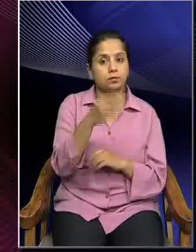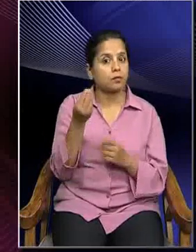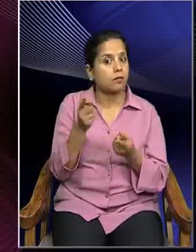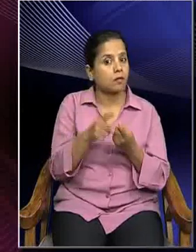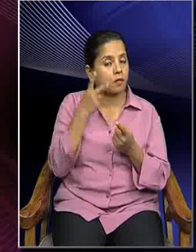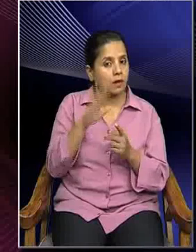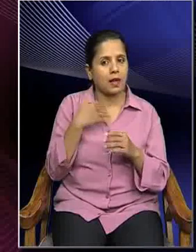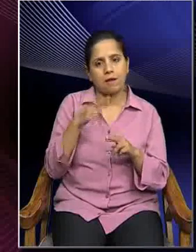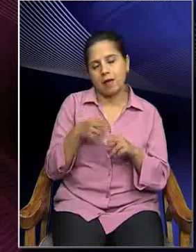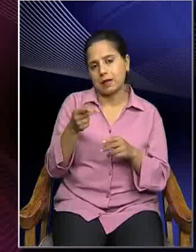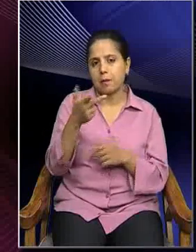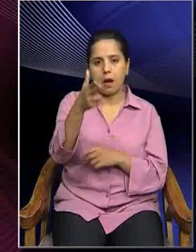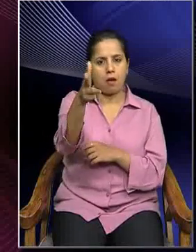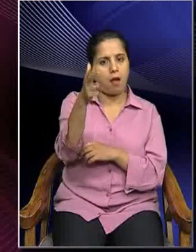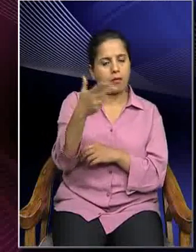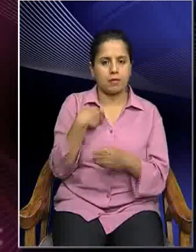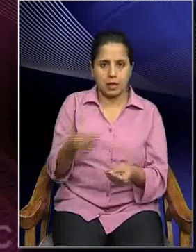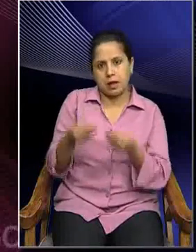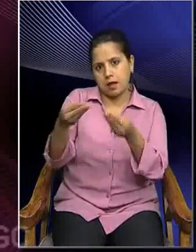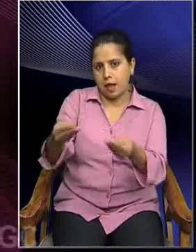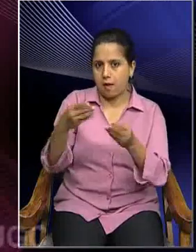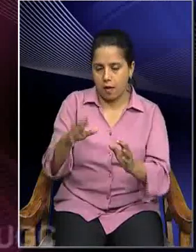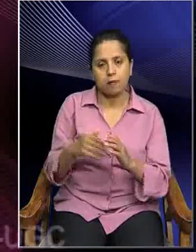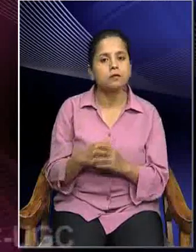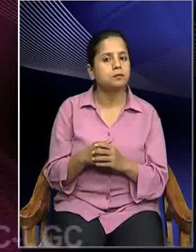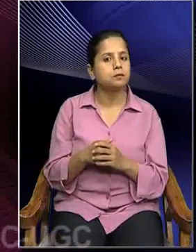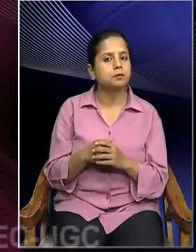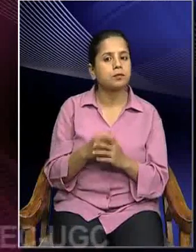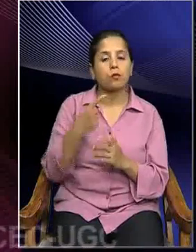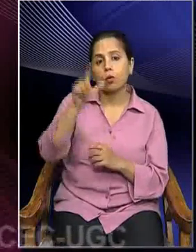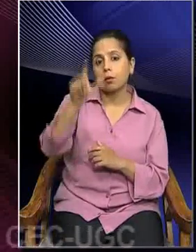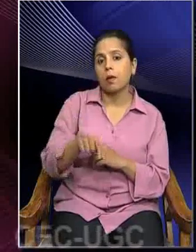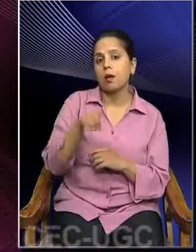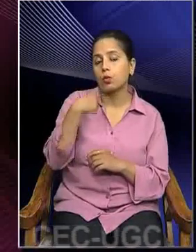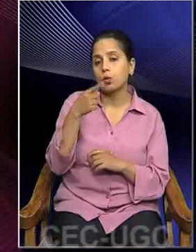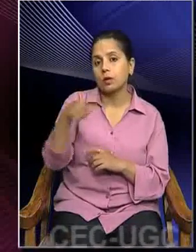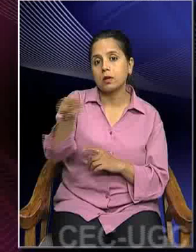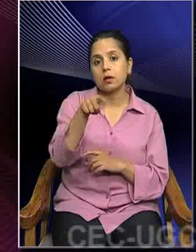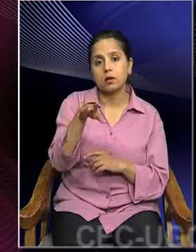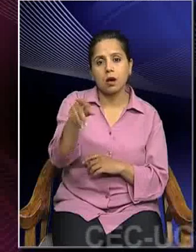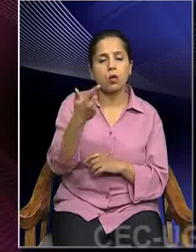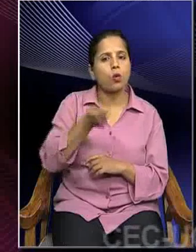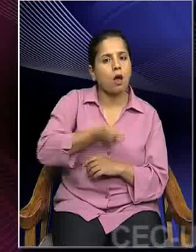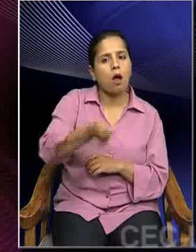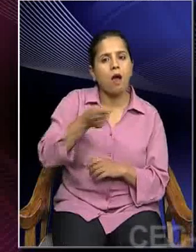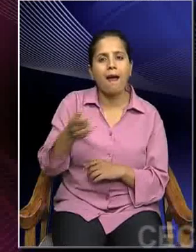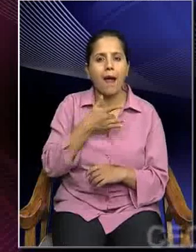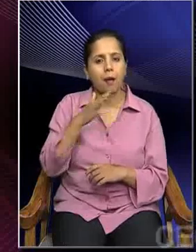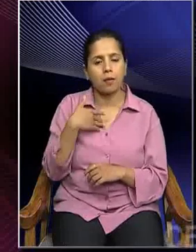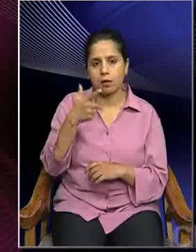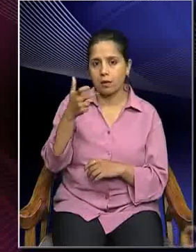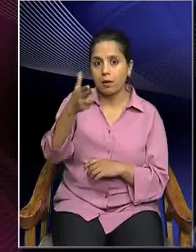we give the gun, which is a weapon, to the person who is kind of do a murder, then it